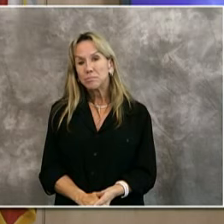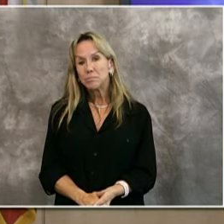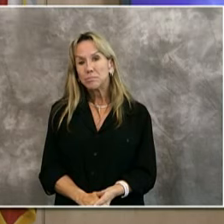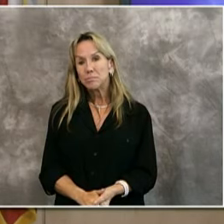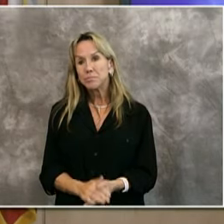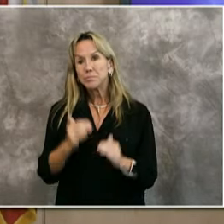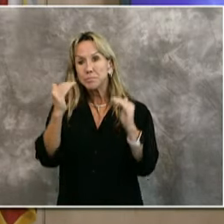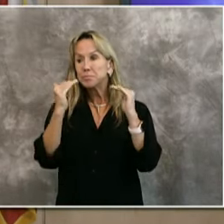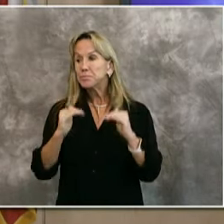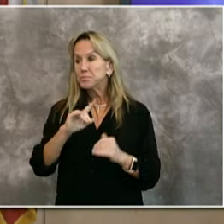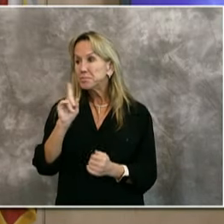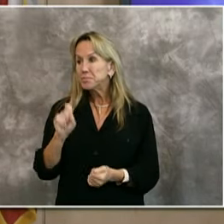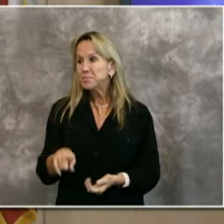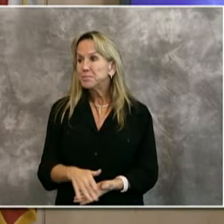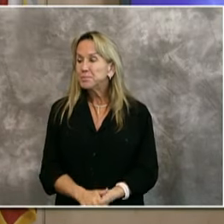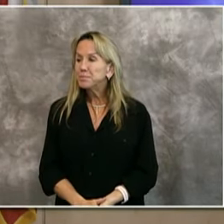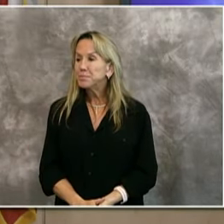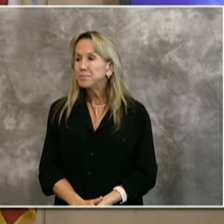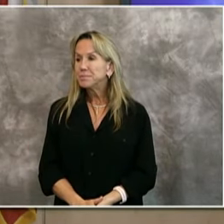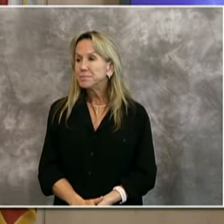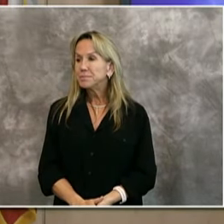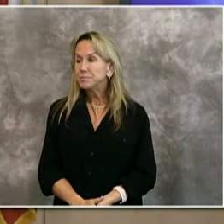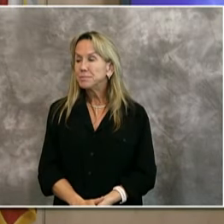Okay, next question.